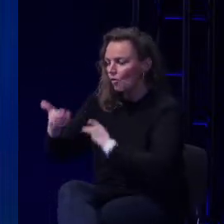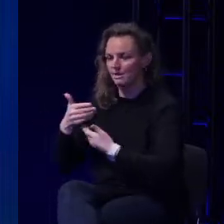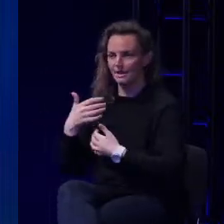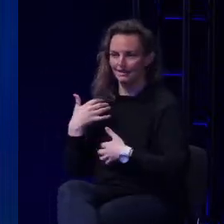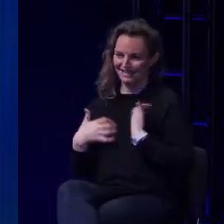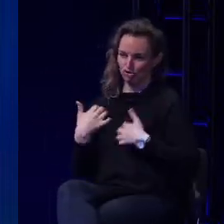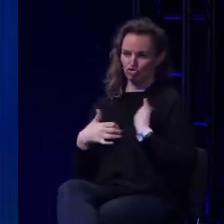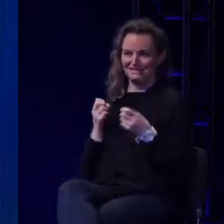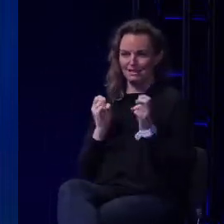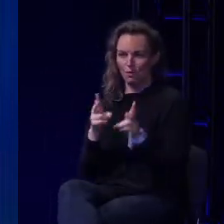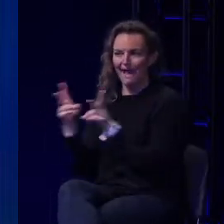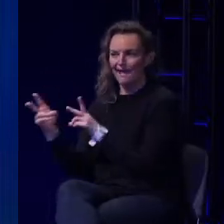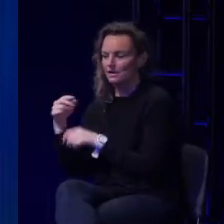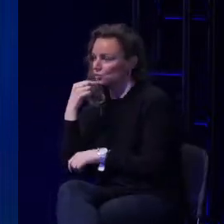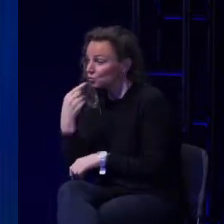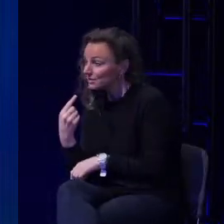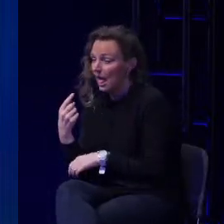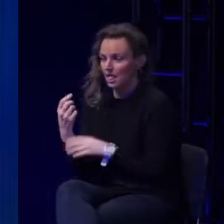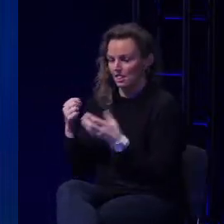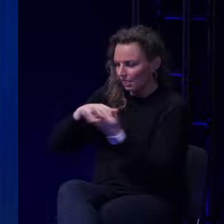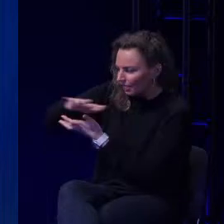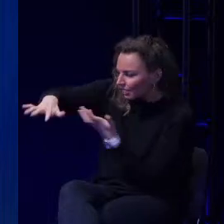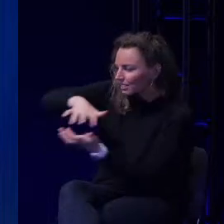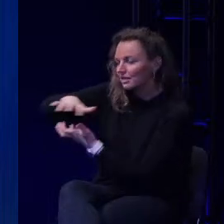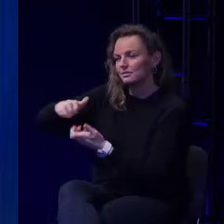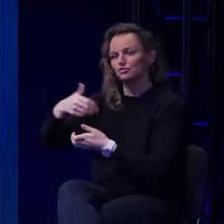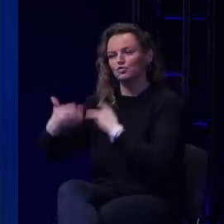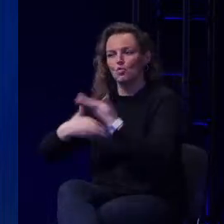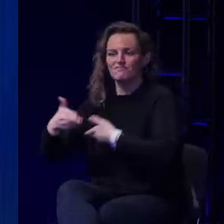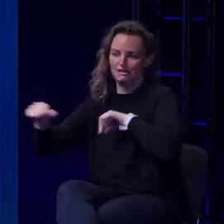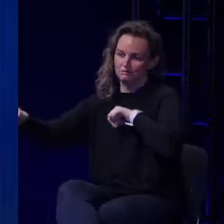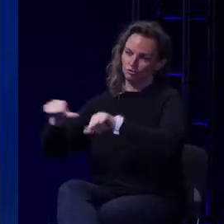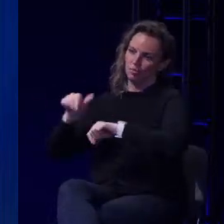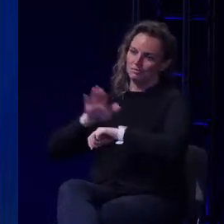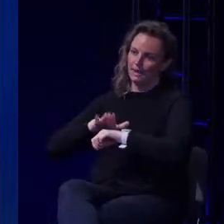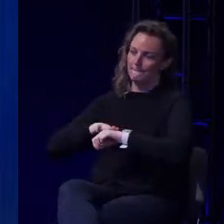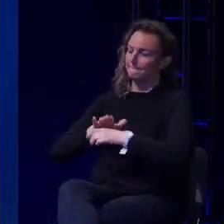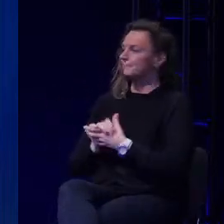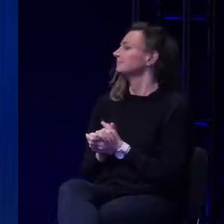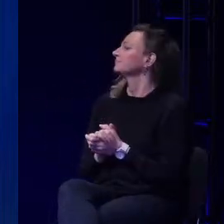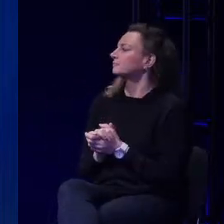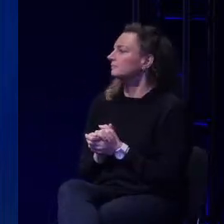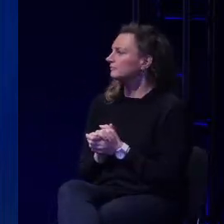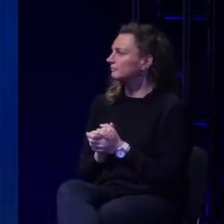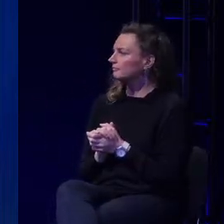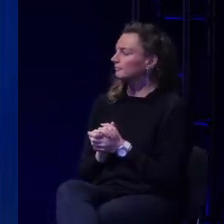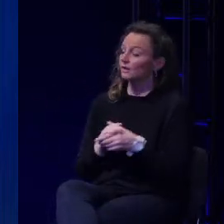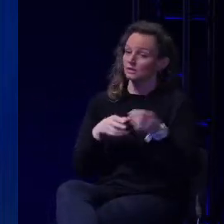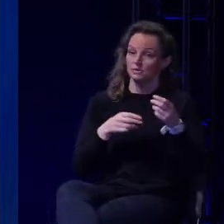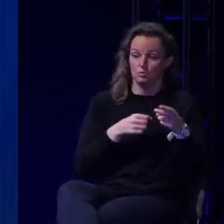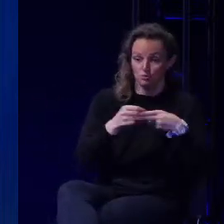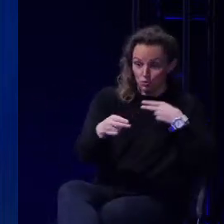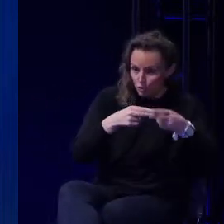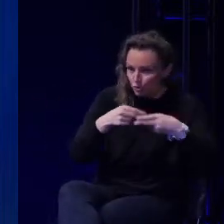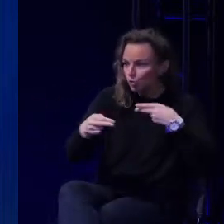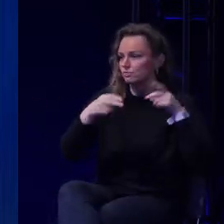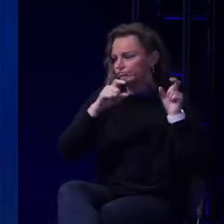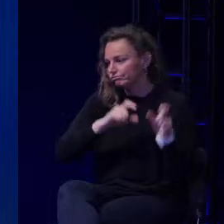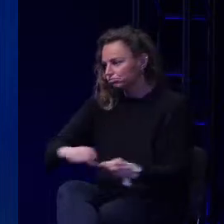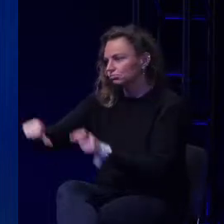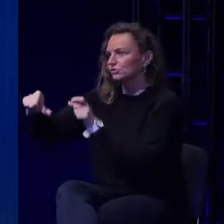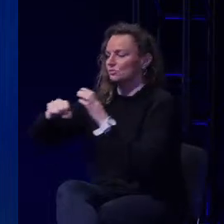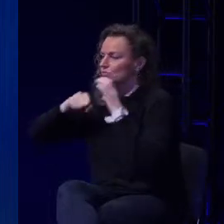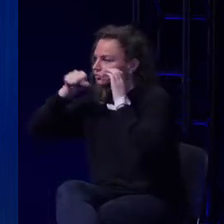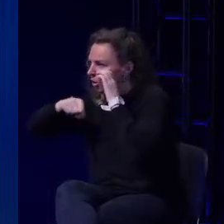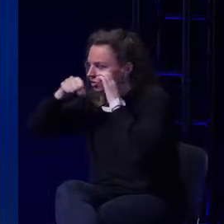really complex story in a very short period. So after 10 years of news, 10 years of documentaries,